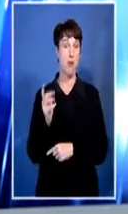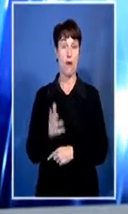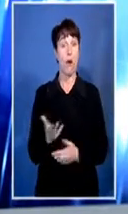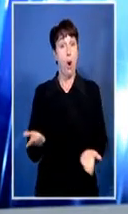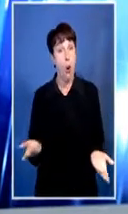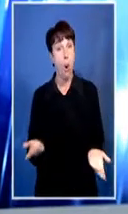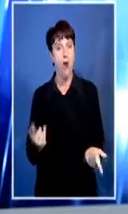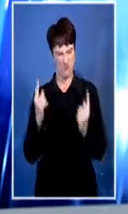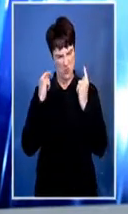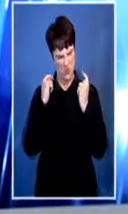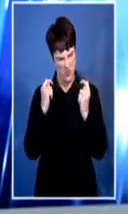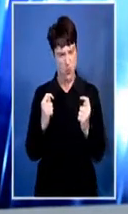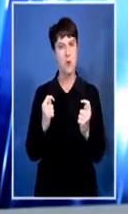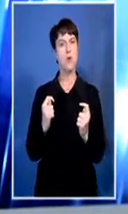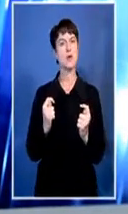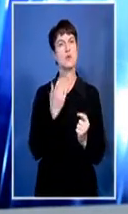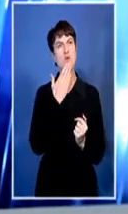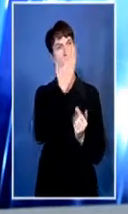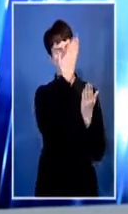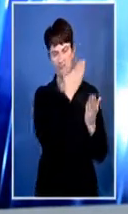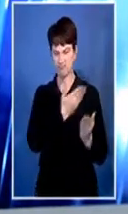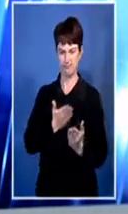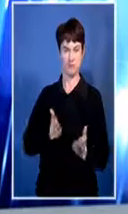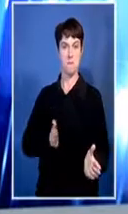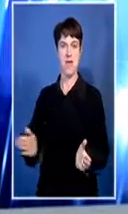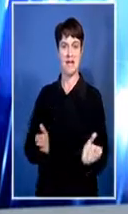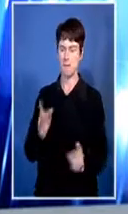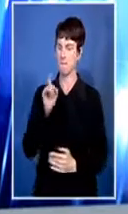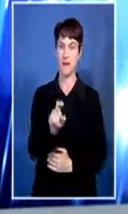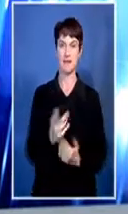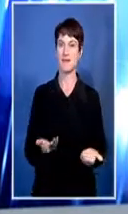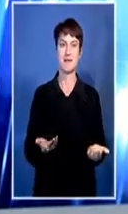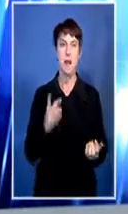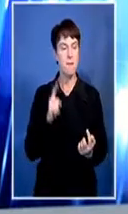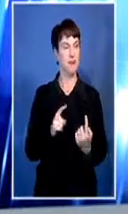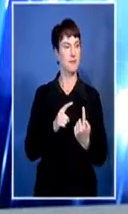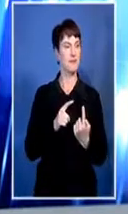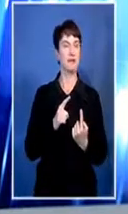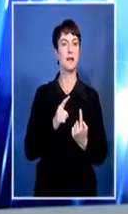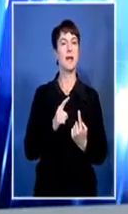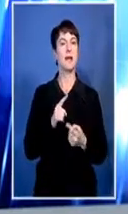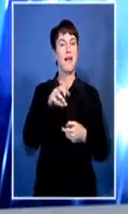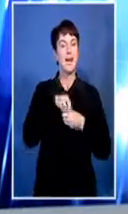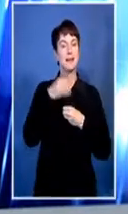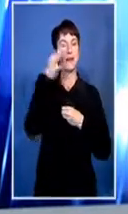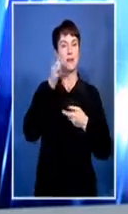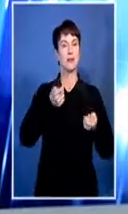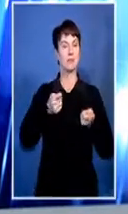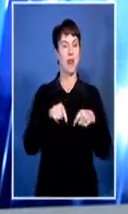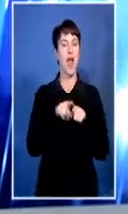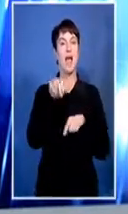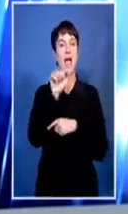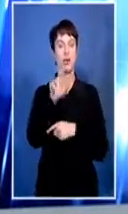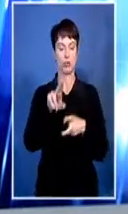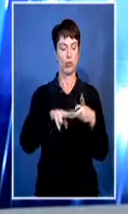strong mediation is brought in immediately in the form of one or more of the intergovernmental organizations such as